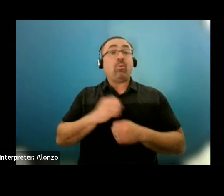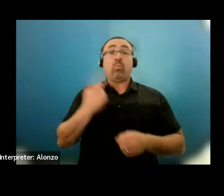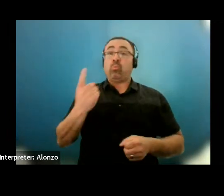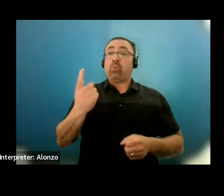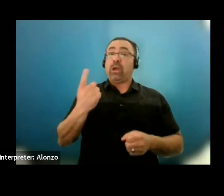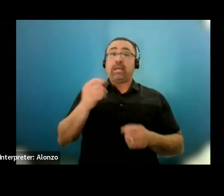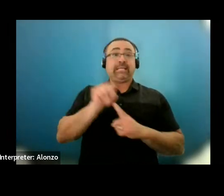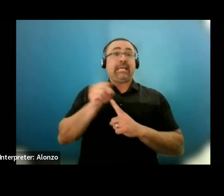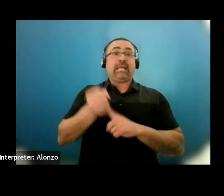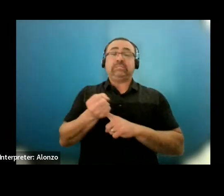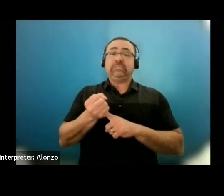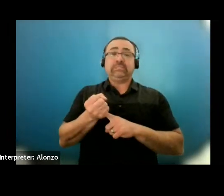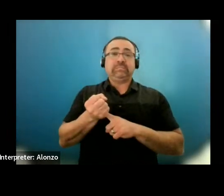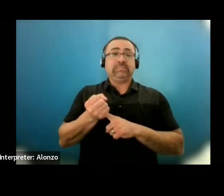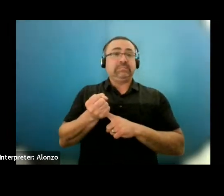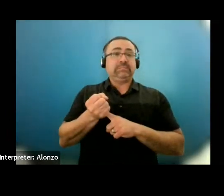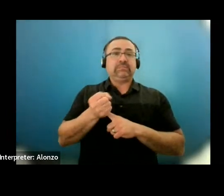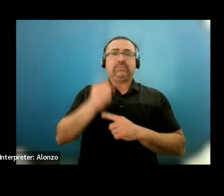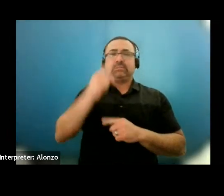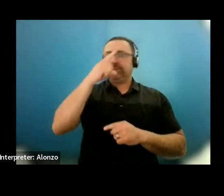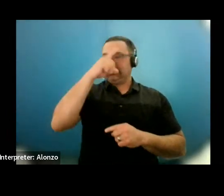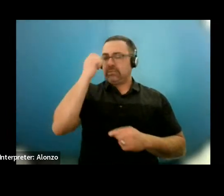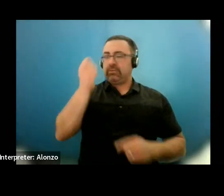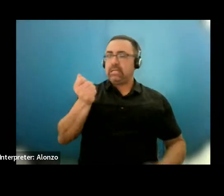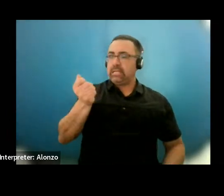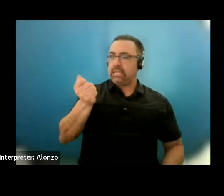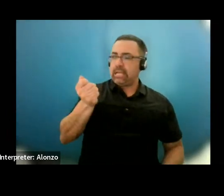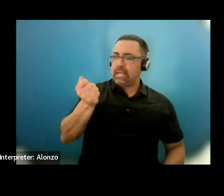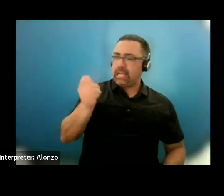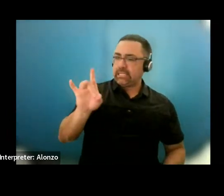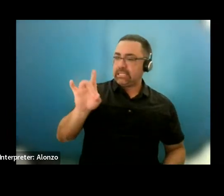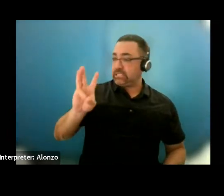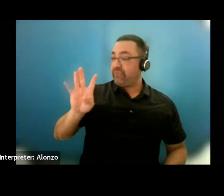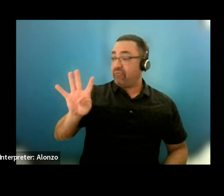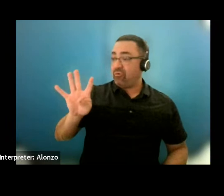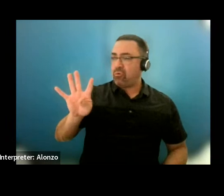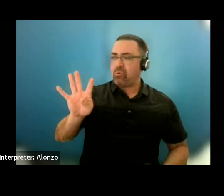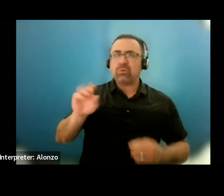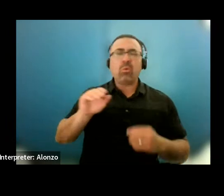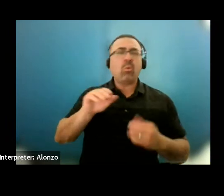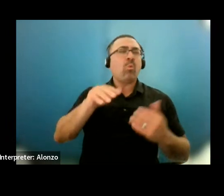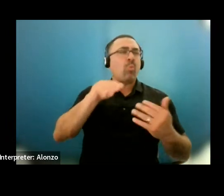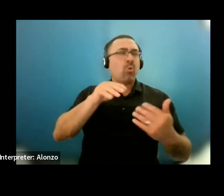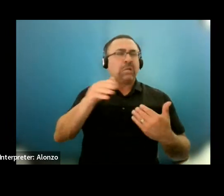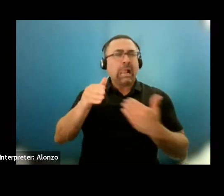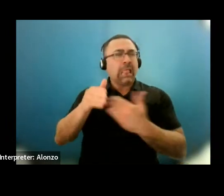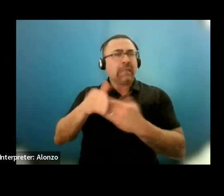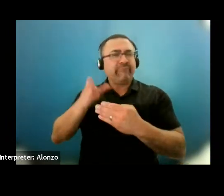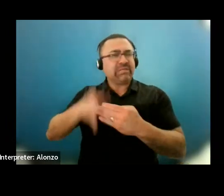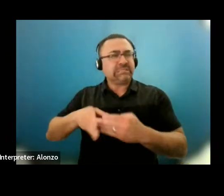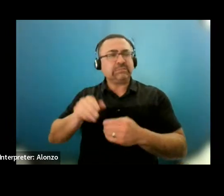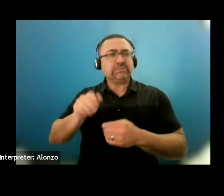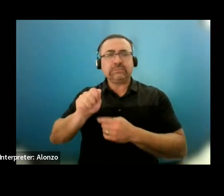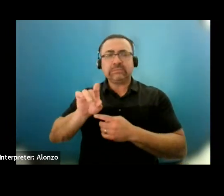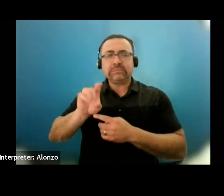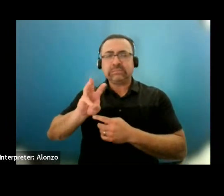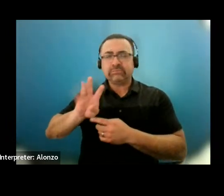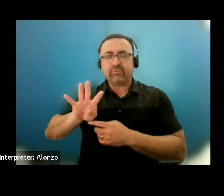this is the summer of 1864. It's towards the end of the war, and General